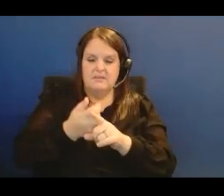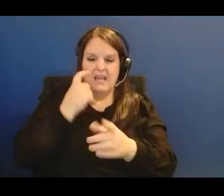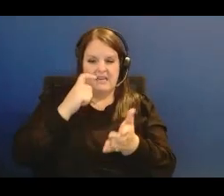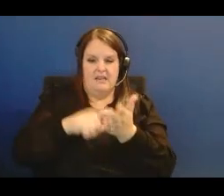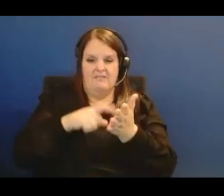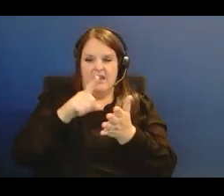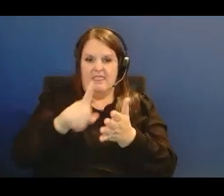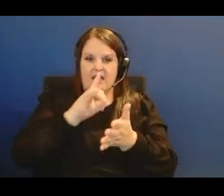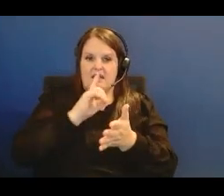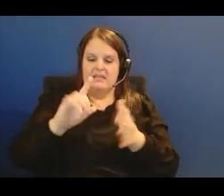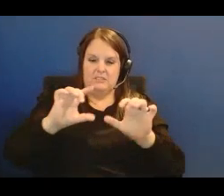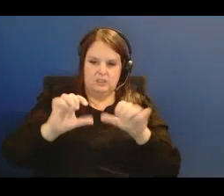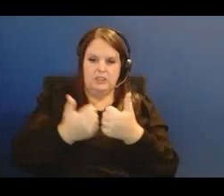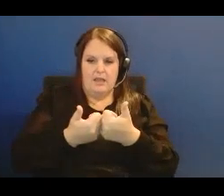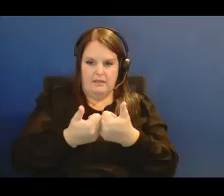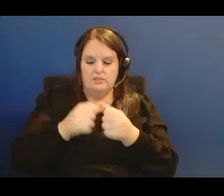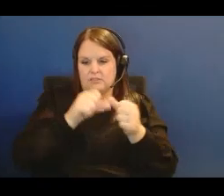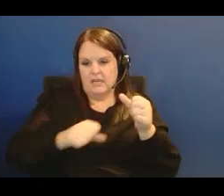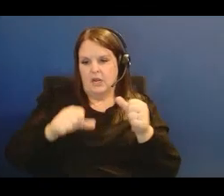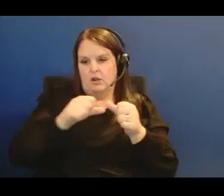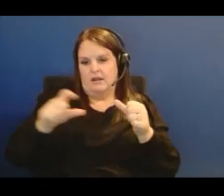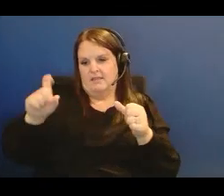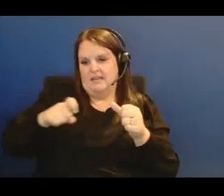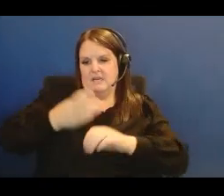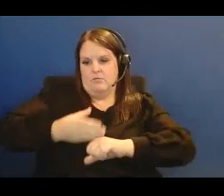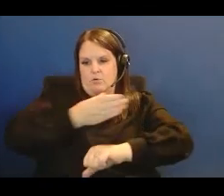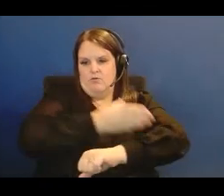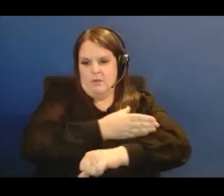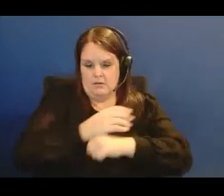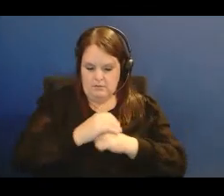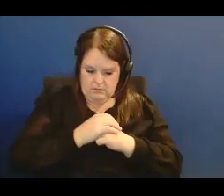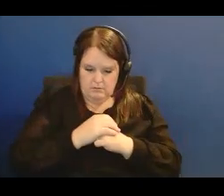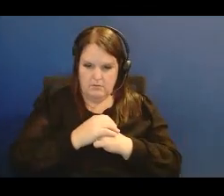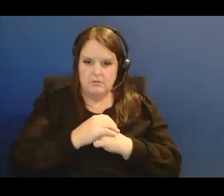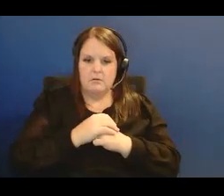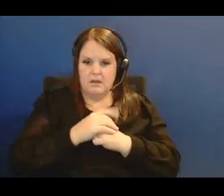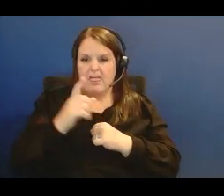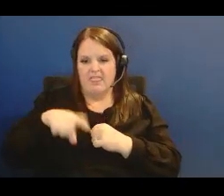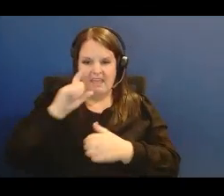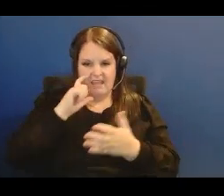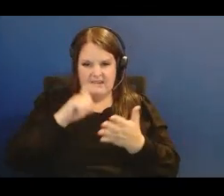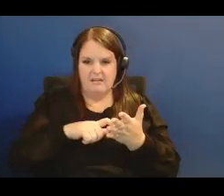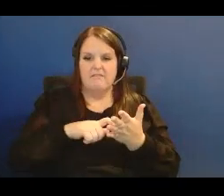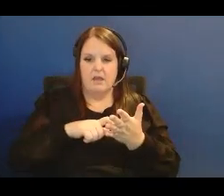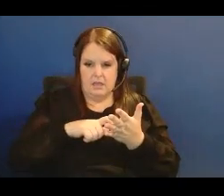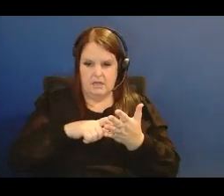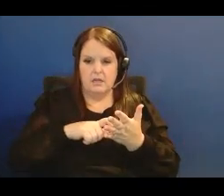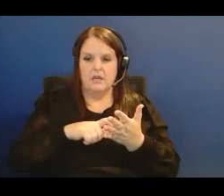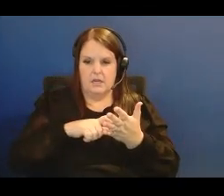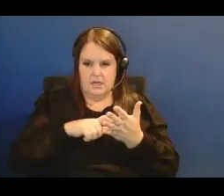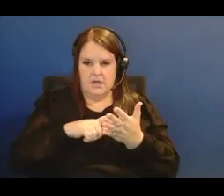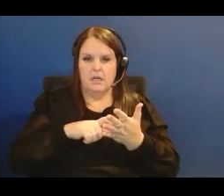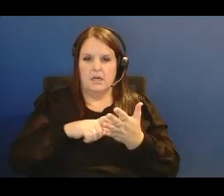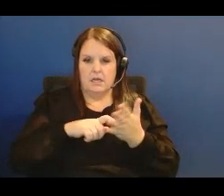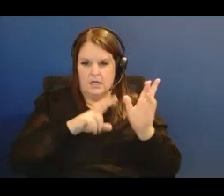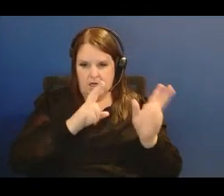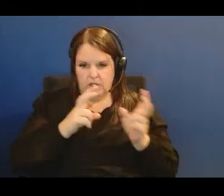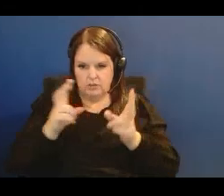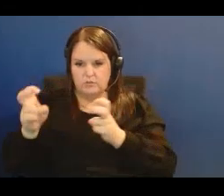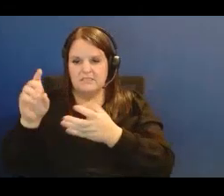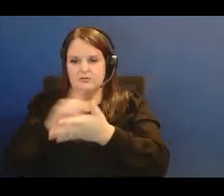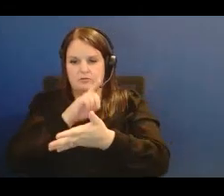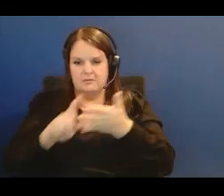that as one of the challenges and areas that need improvement. They identified issues of